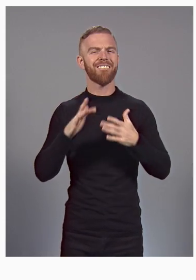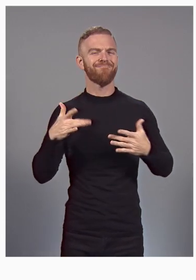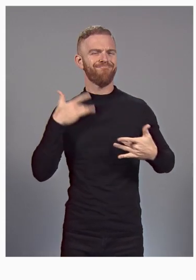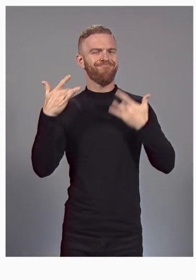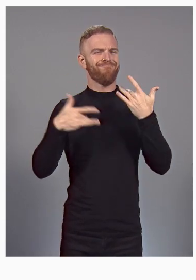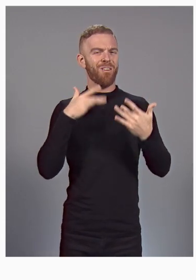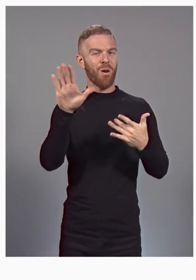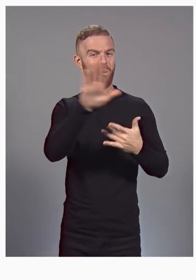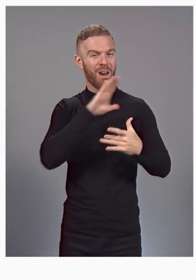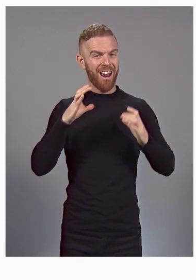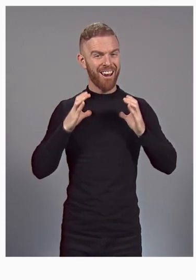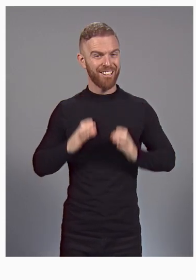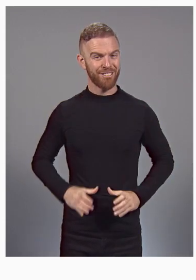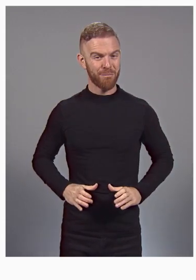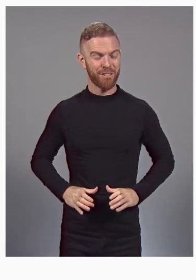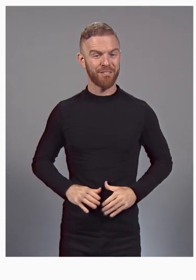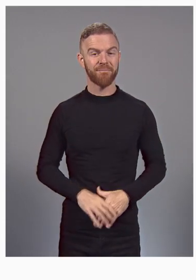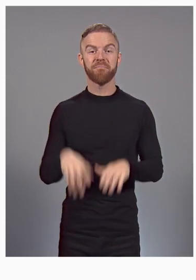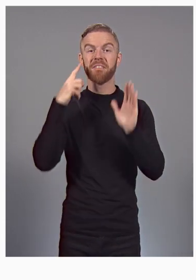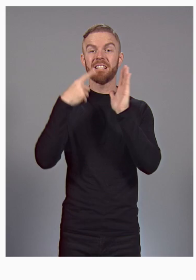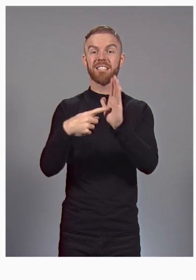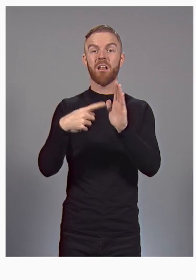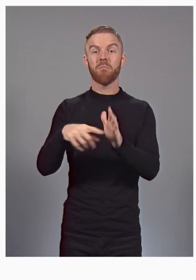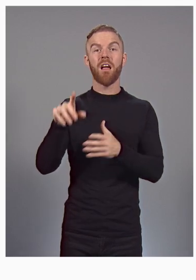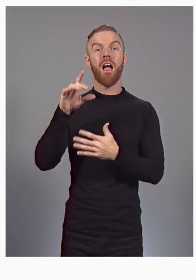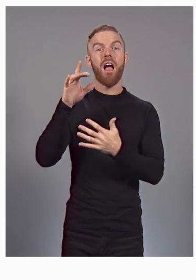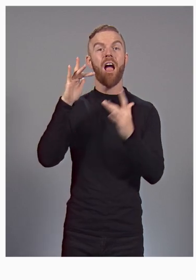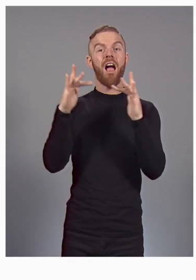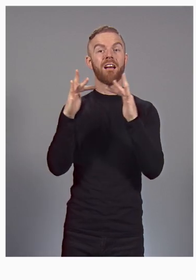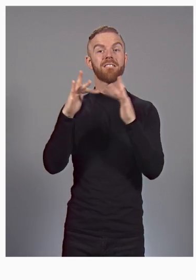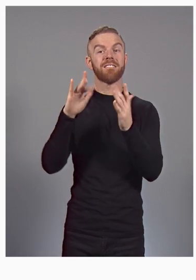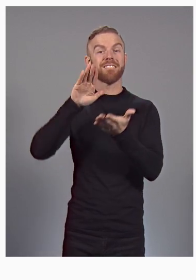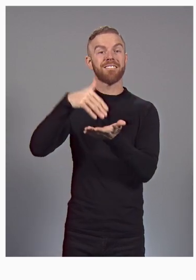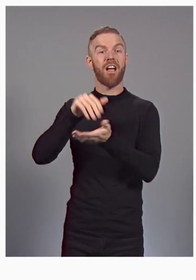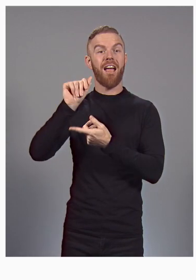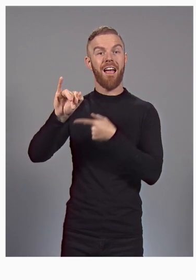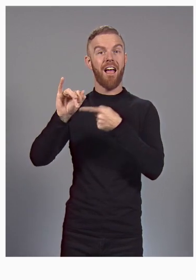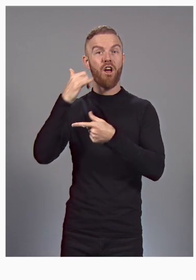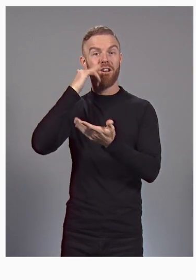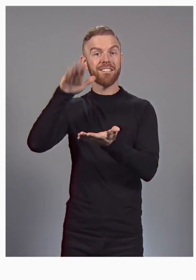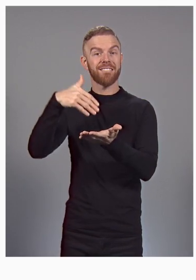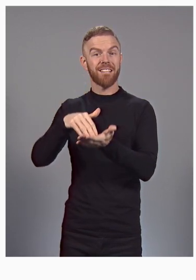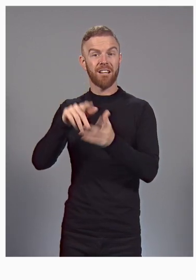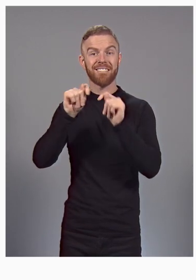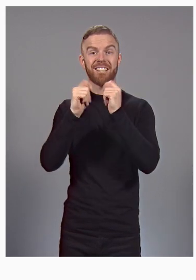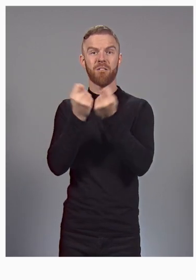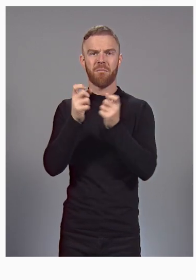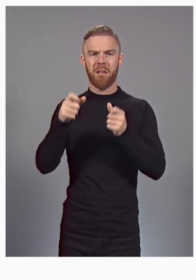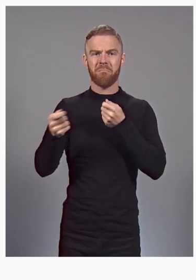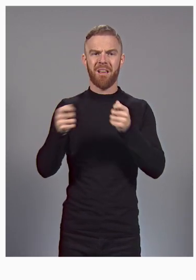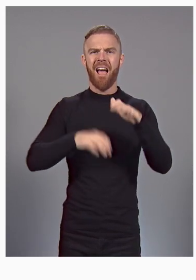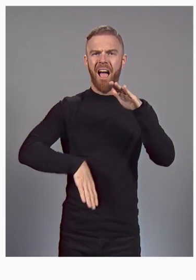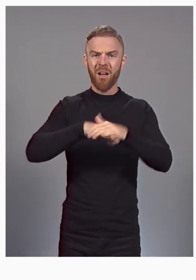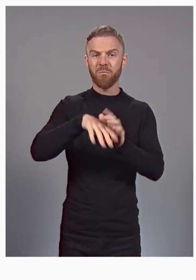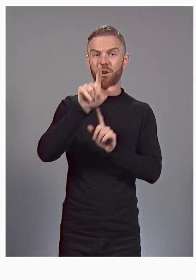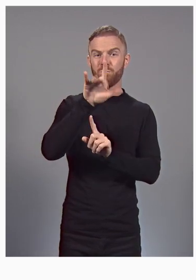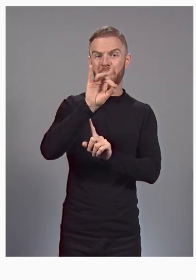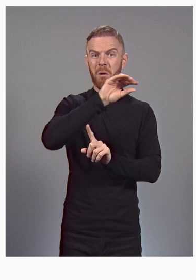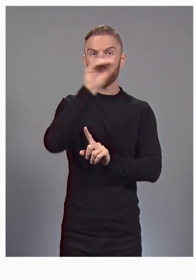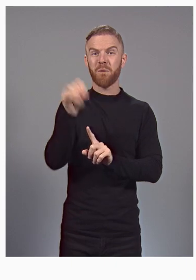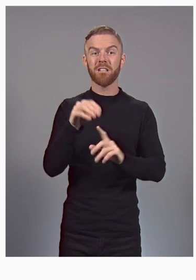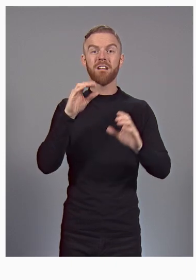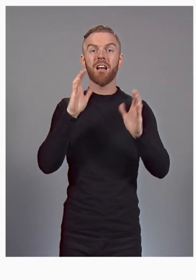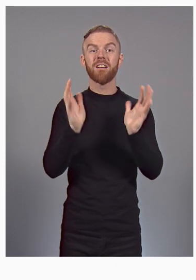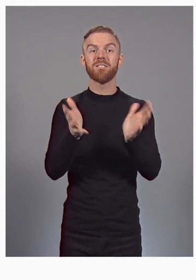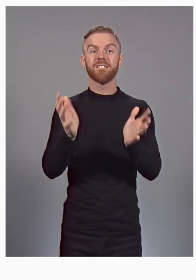example, using contact center AI, call center teams can manage up to 28% more conversations concurrently. That means